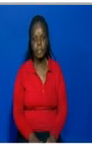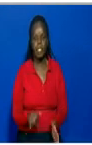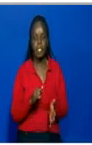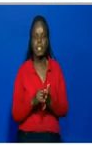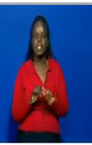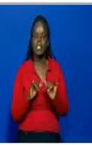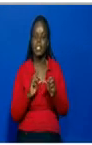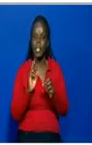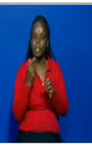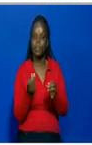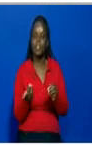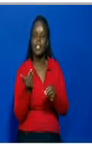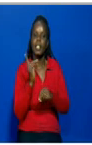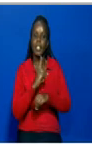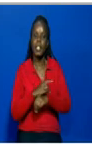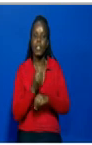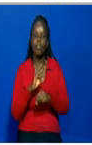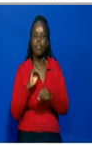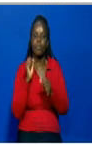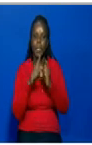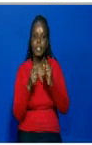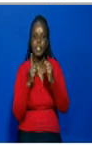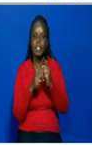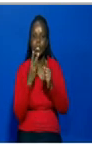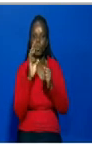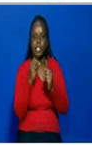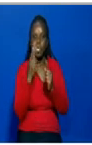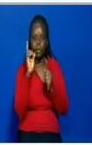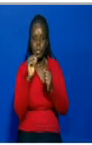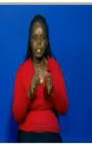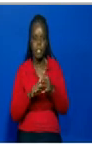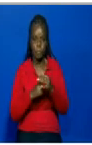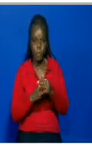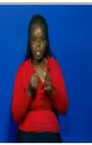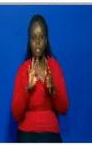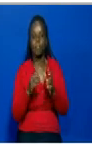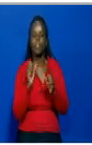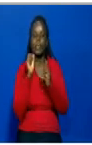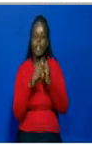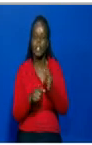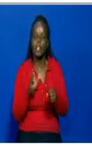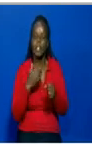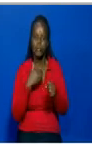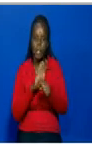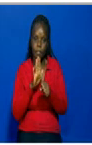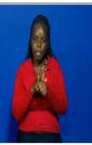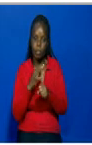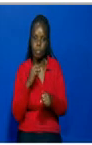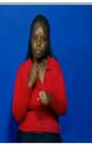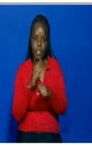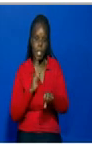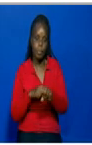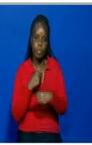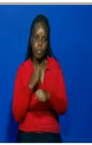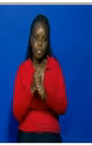It is the 2nd of June 2020, still the beginning of the month, and therefore still a lot of time to make sure that you